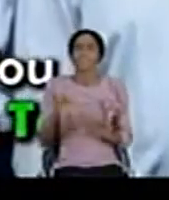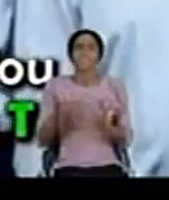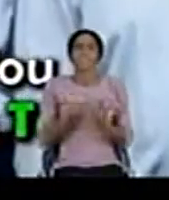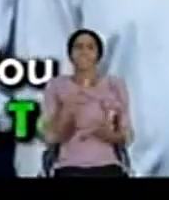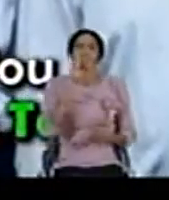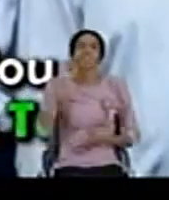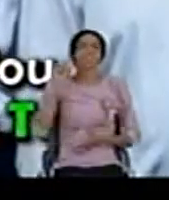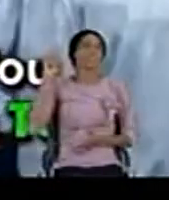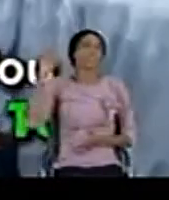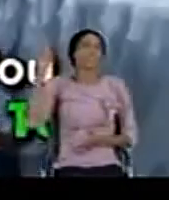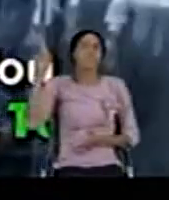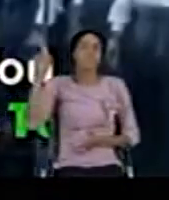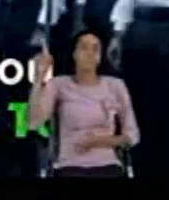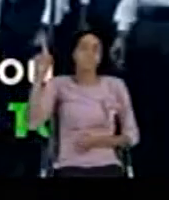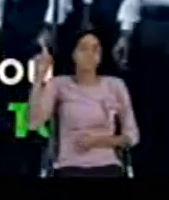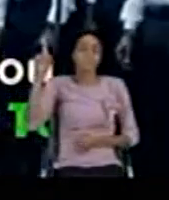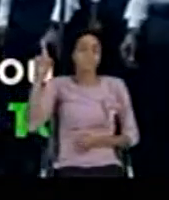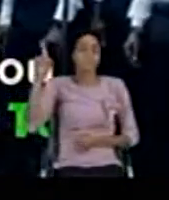Jesus is you.